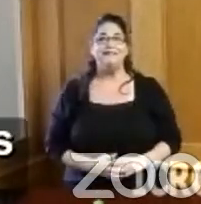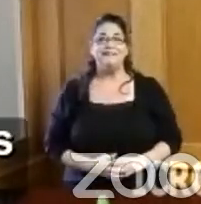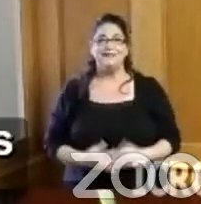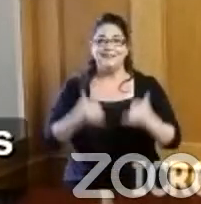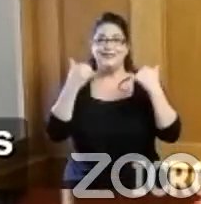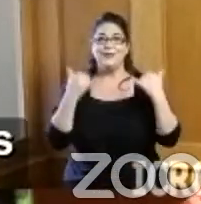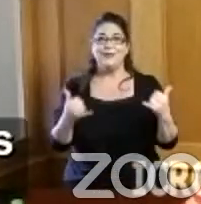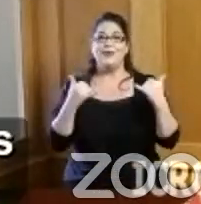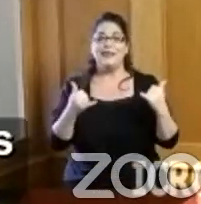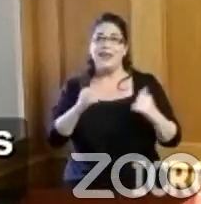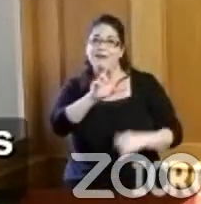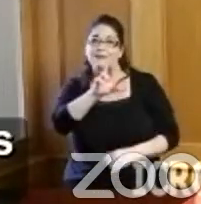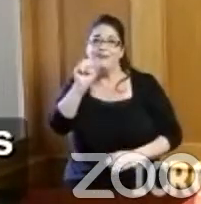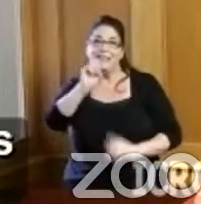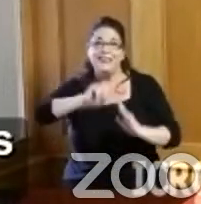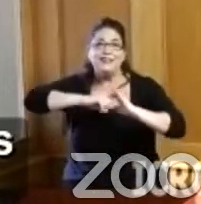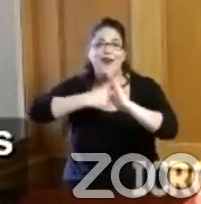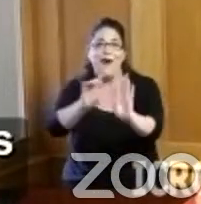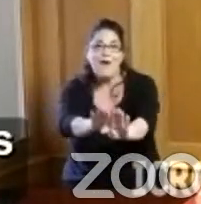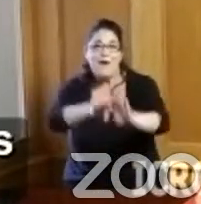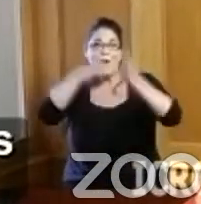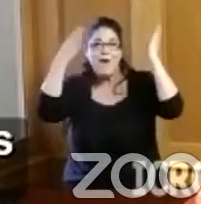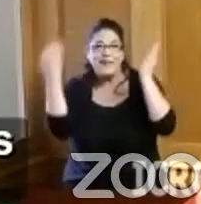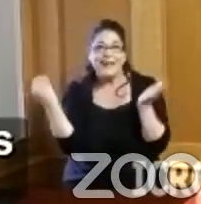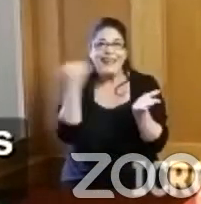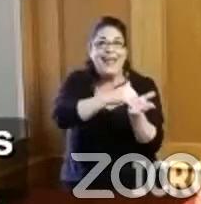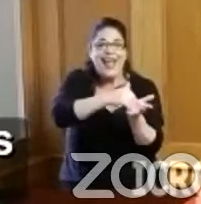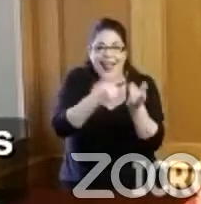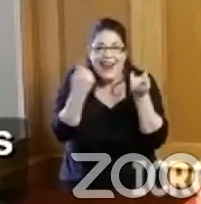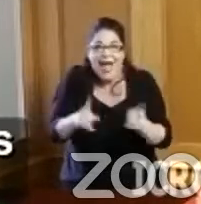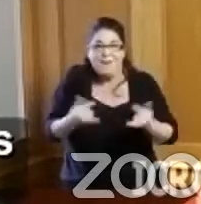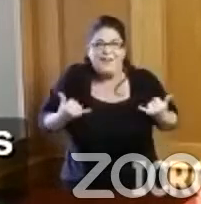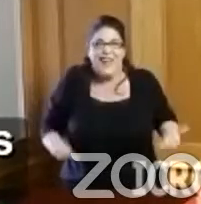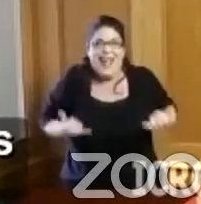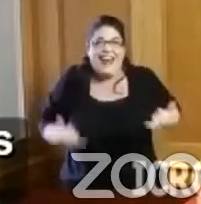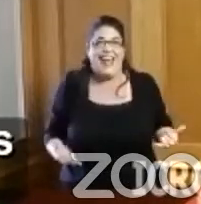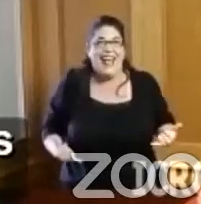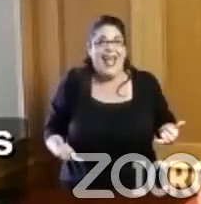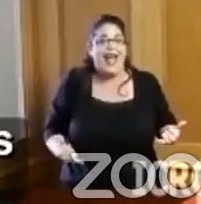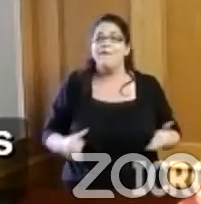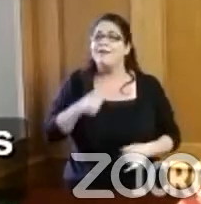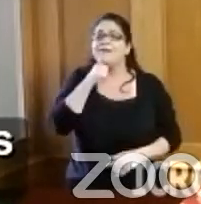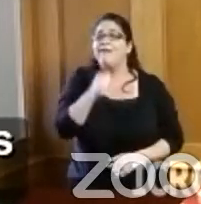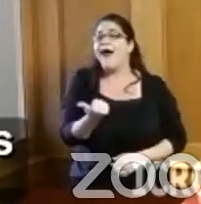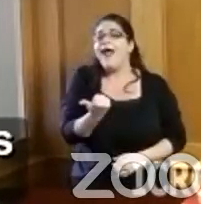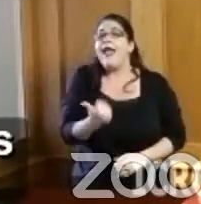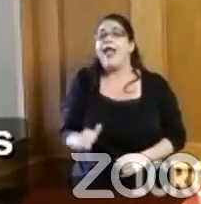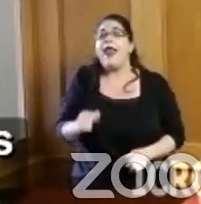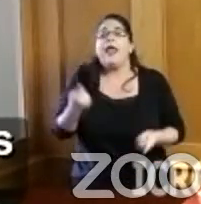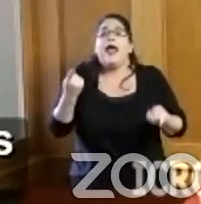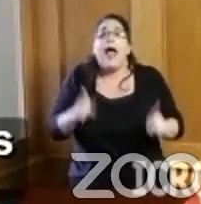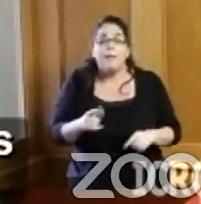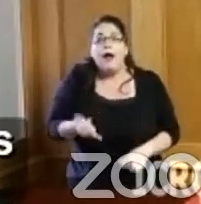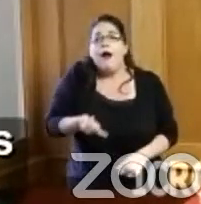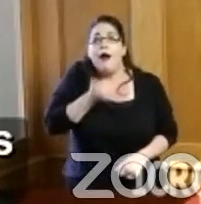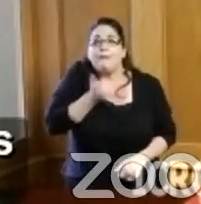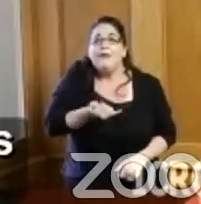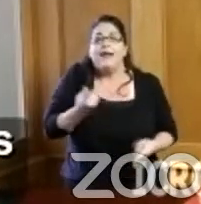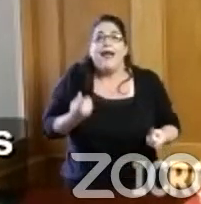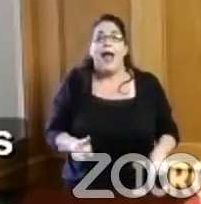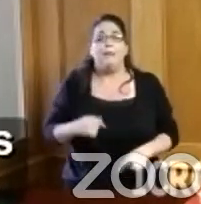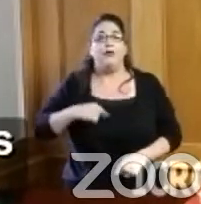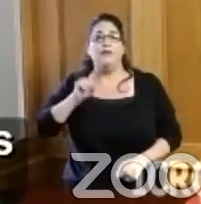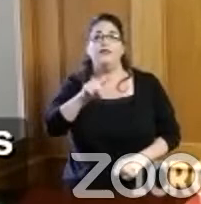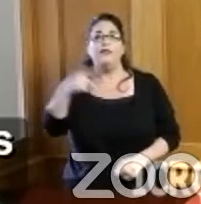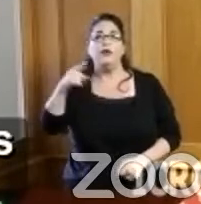This is our restart, and it's happening right now, and it's not by any coincidence that it is the